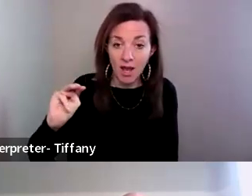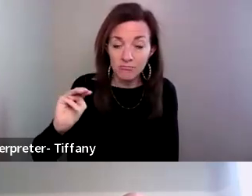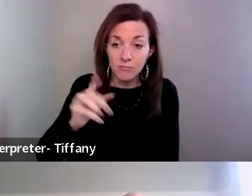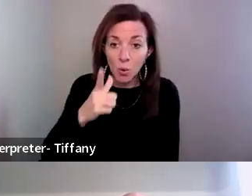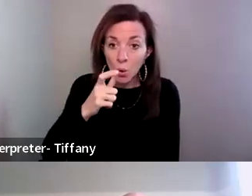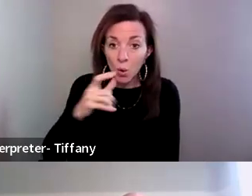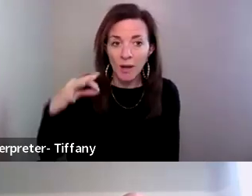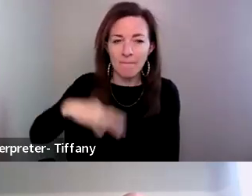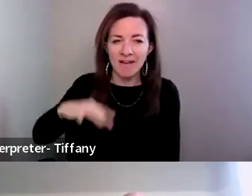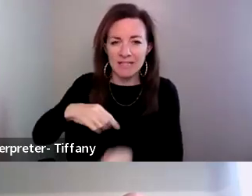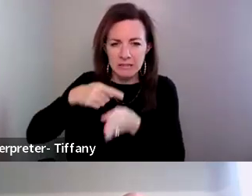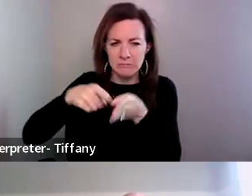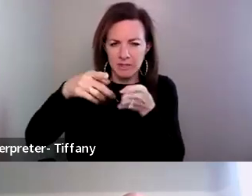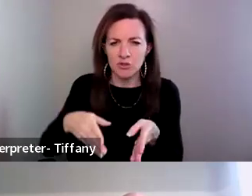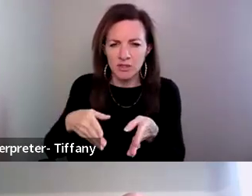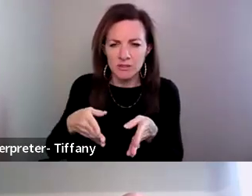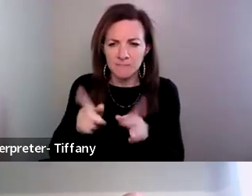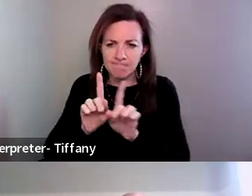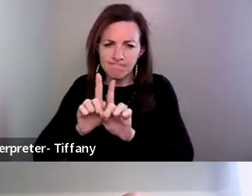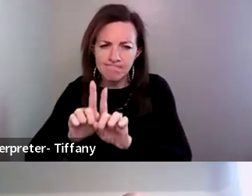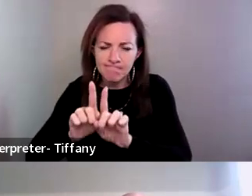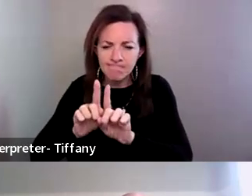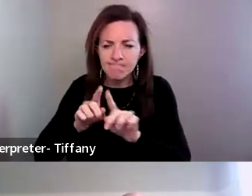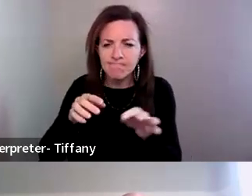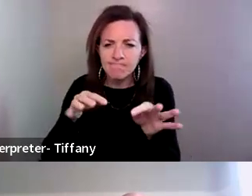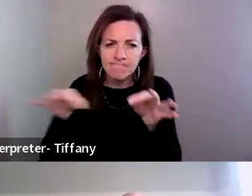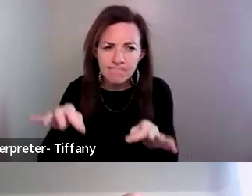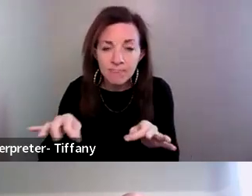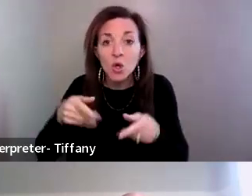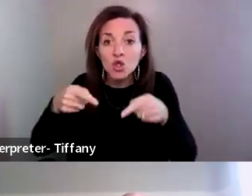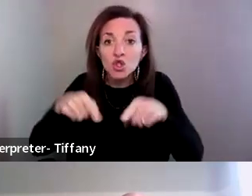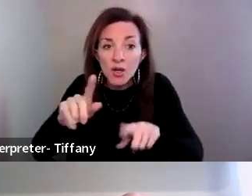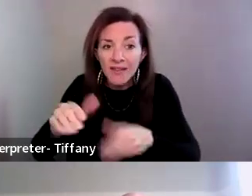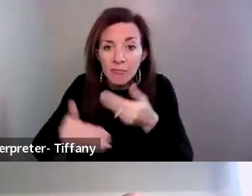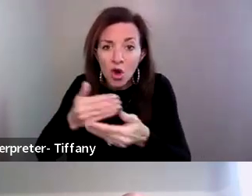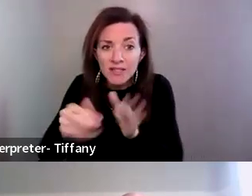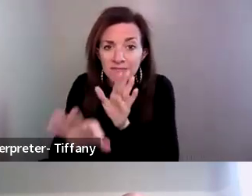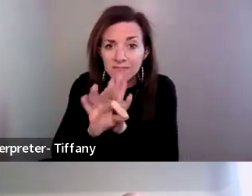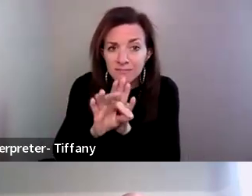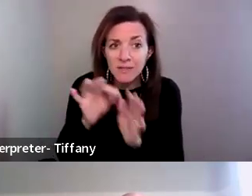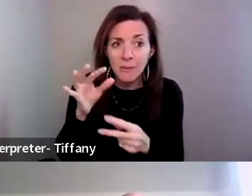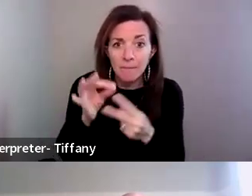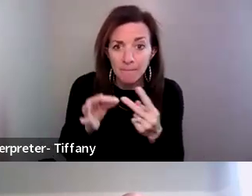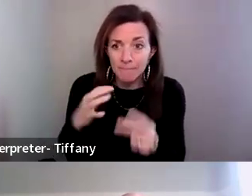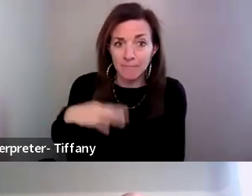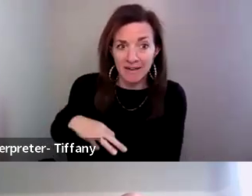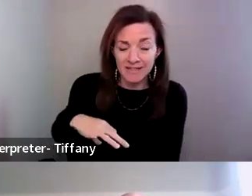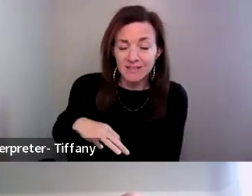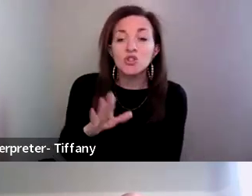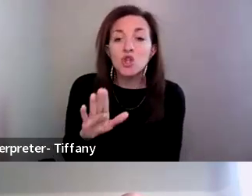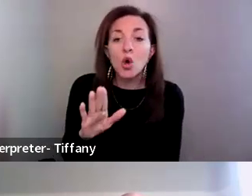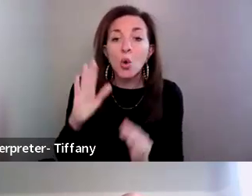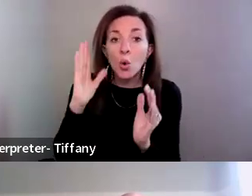benefits specialist, walk alongside her in the process. So we're hoping to